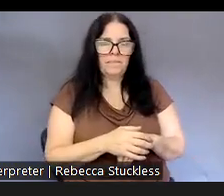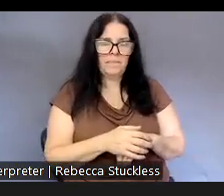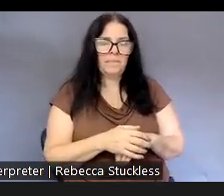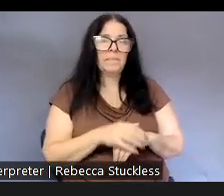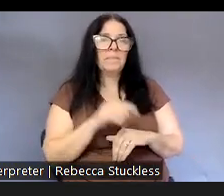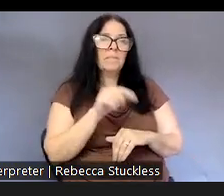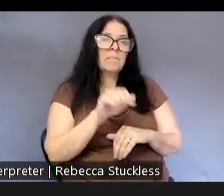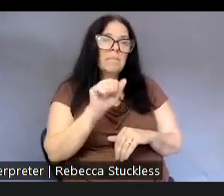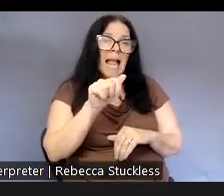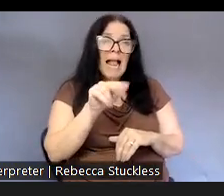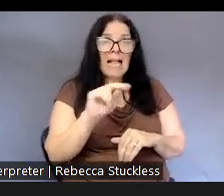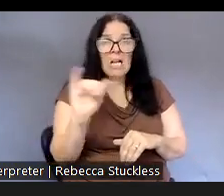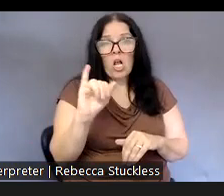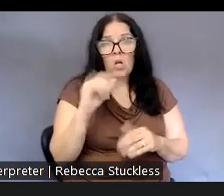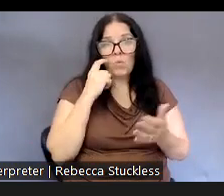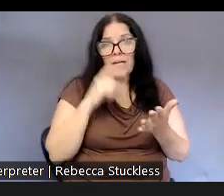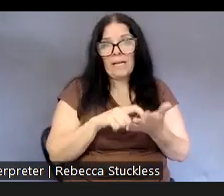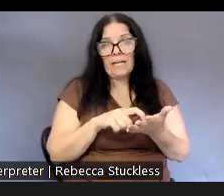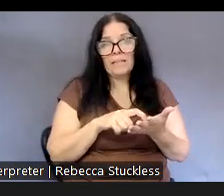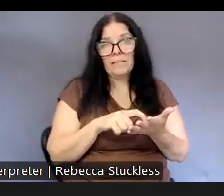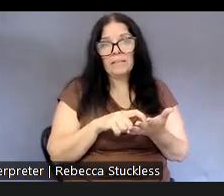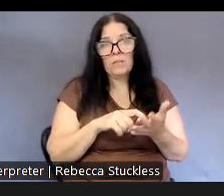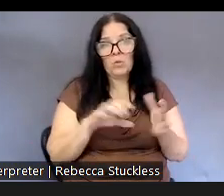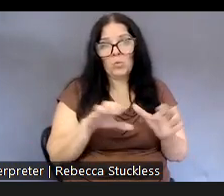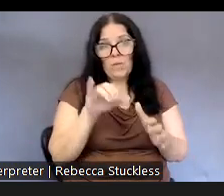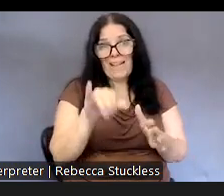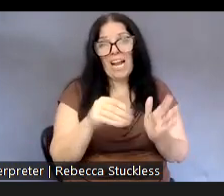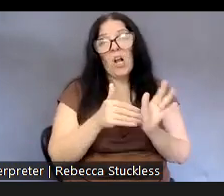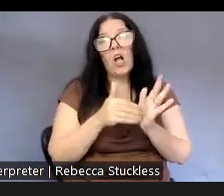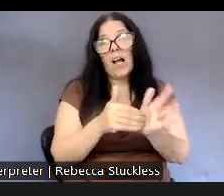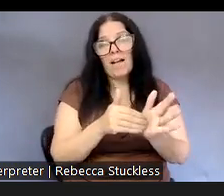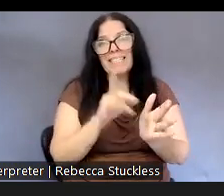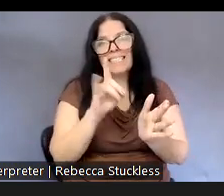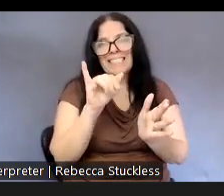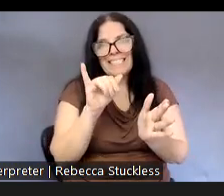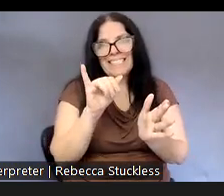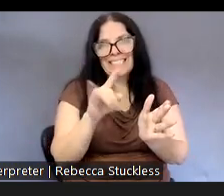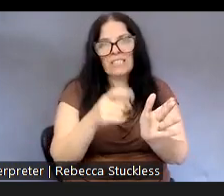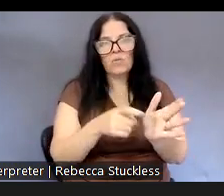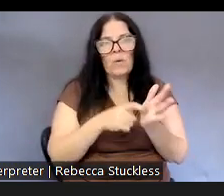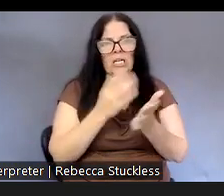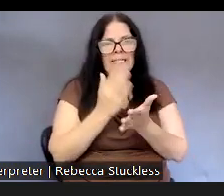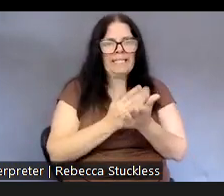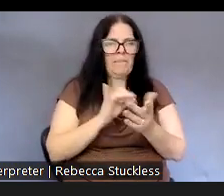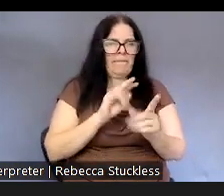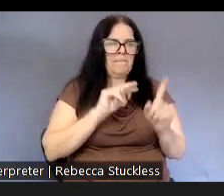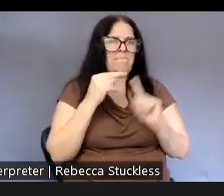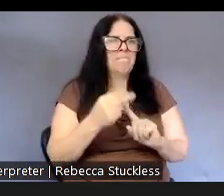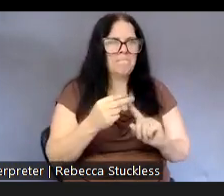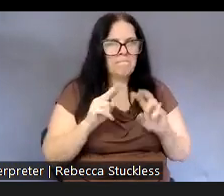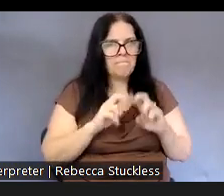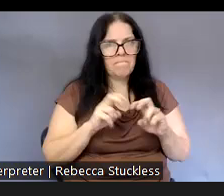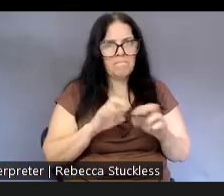to do that, it really often did require some critique of